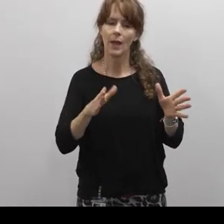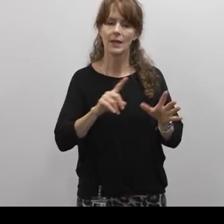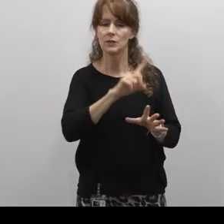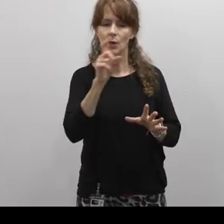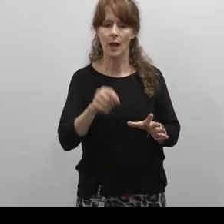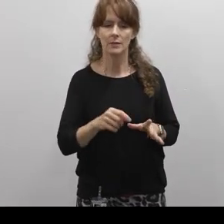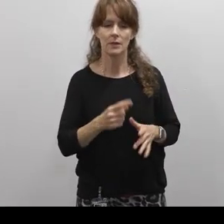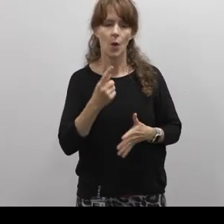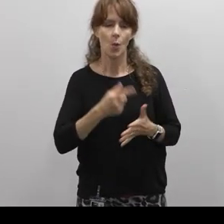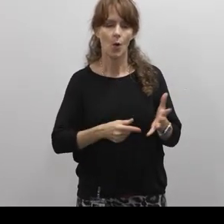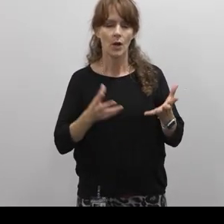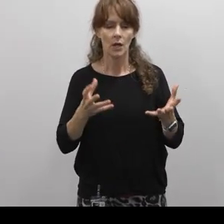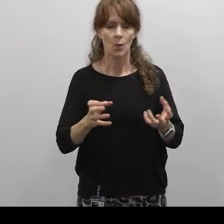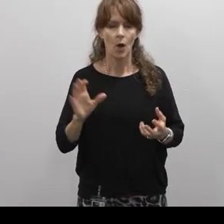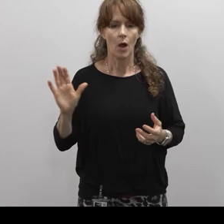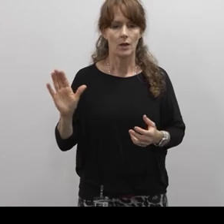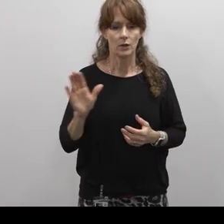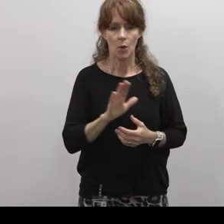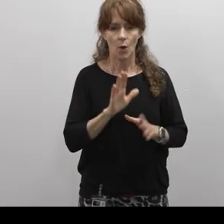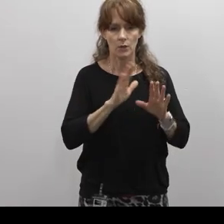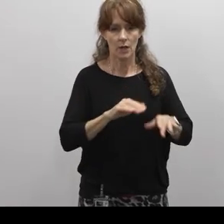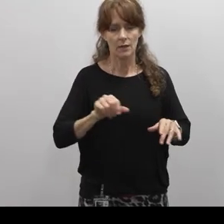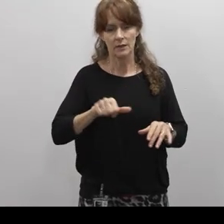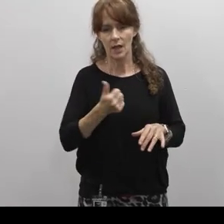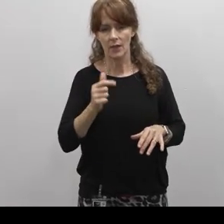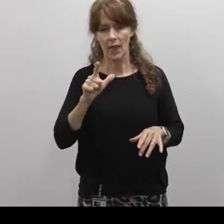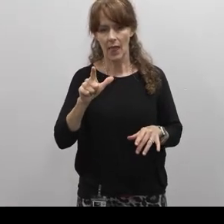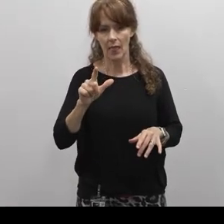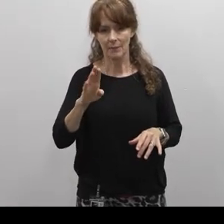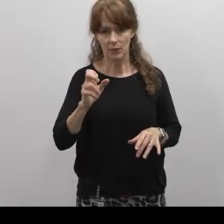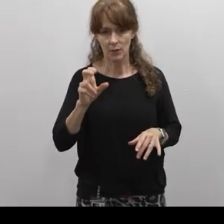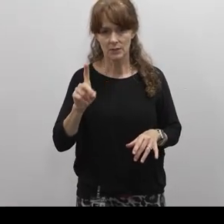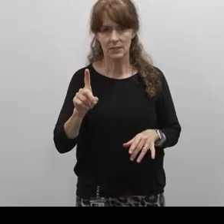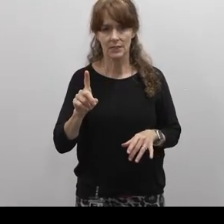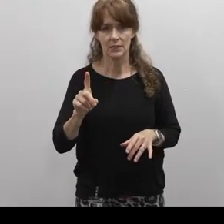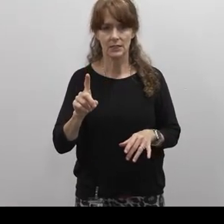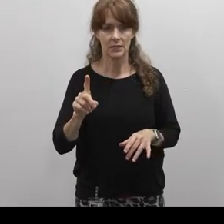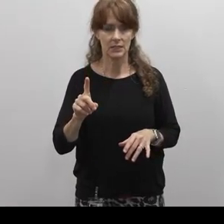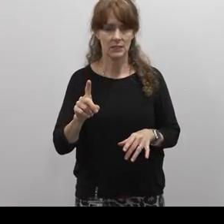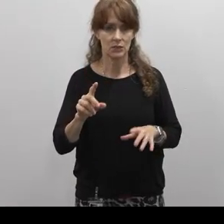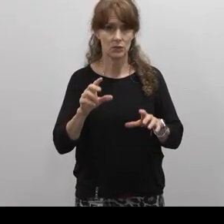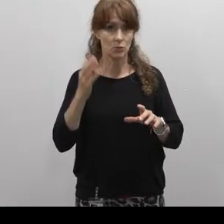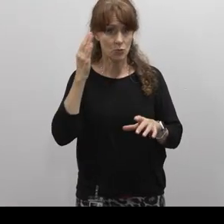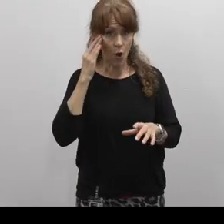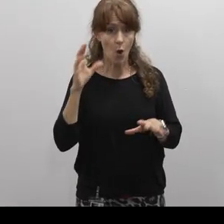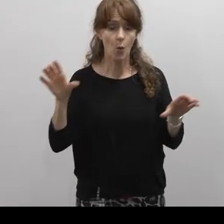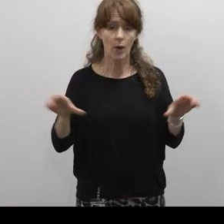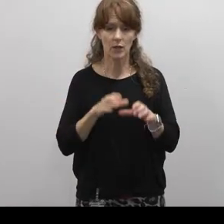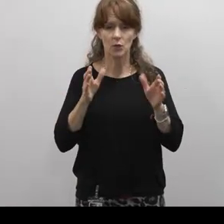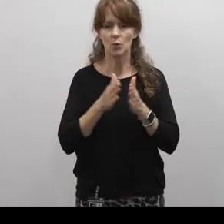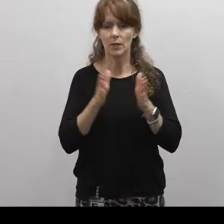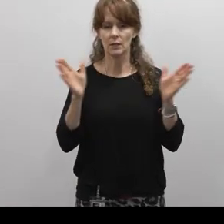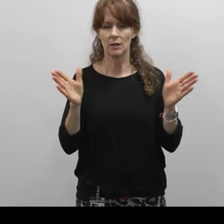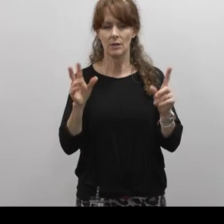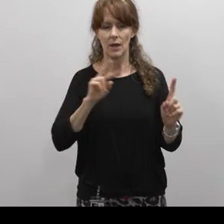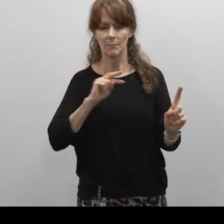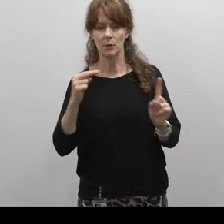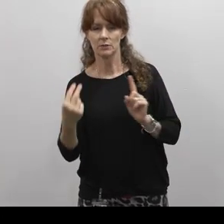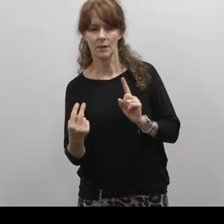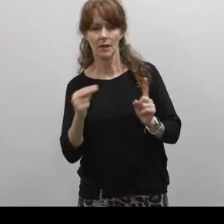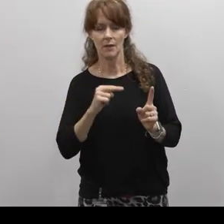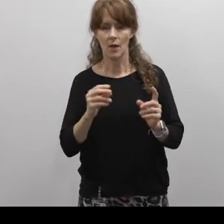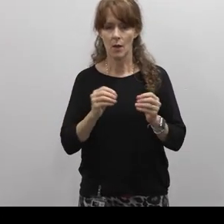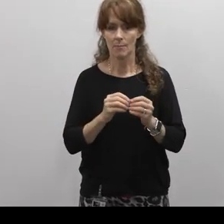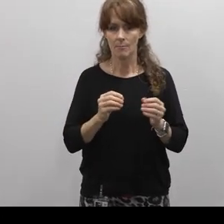question. What do you want your child and all LBUSD students to know and be able to do in general? And trying to get a different perspective or even a